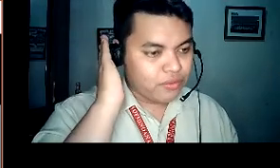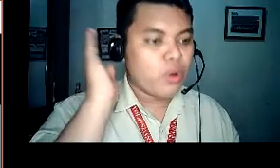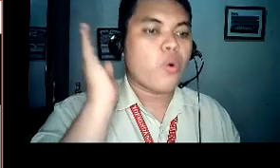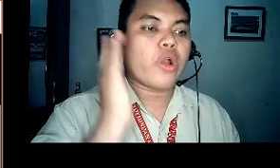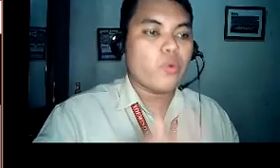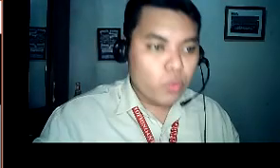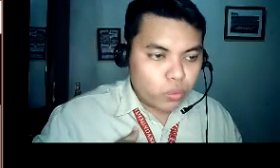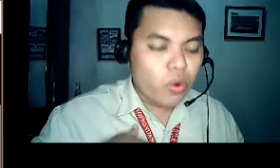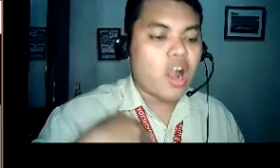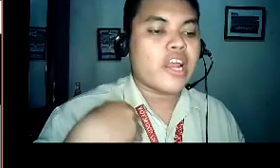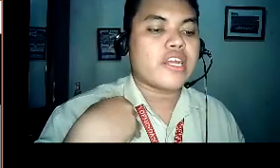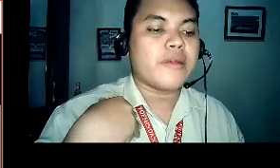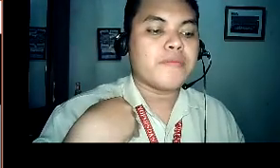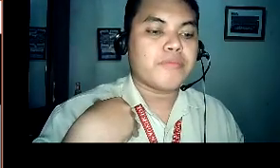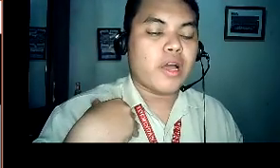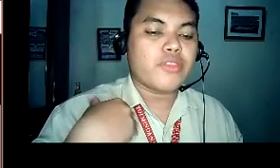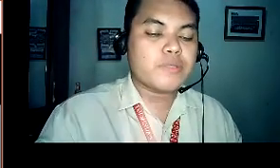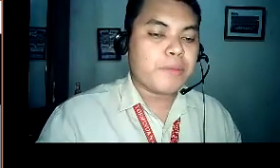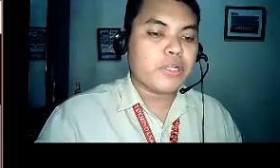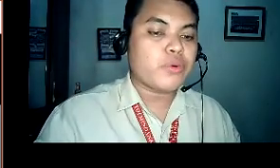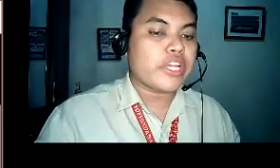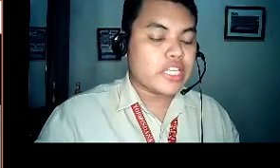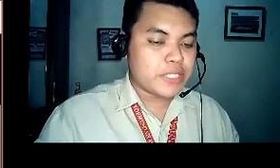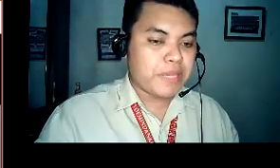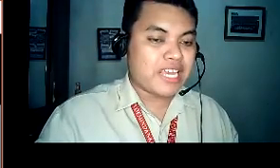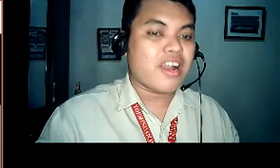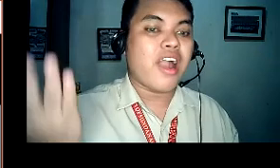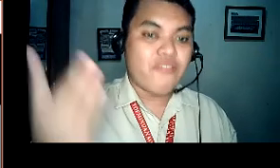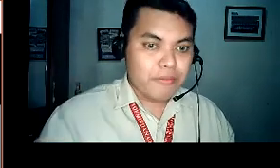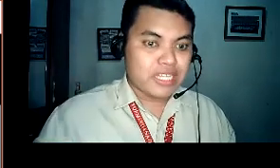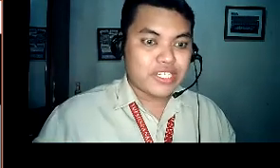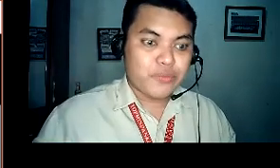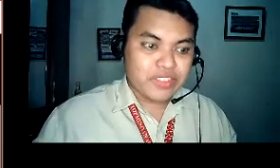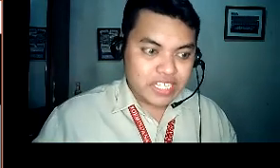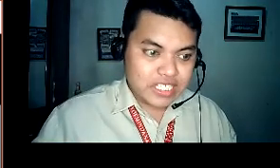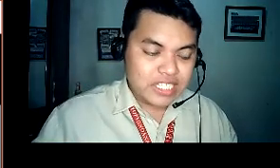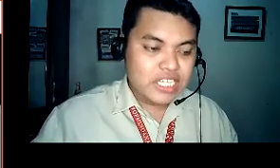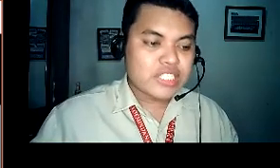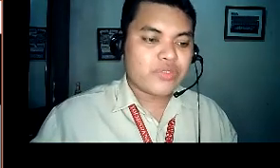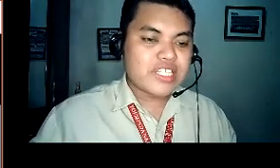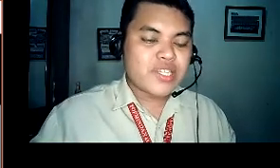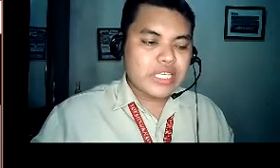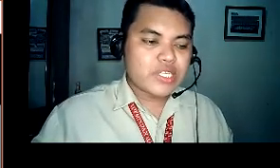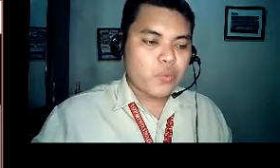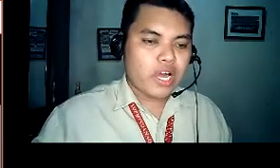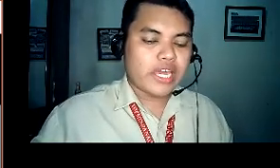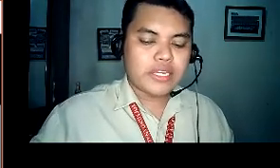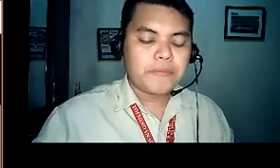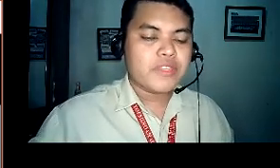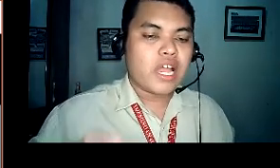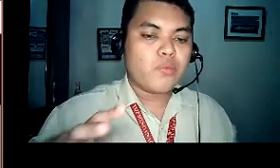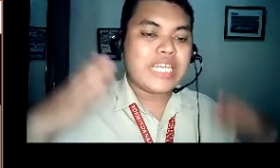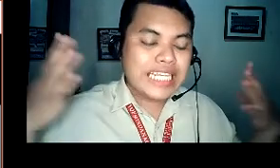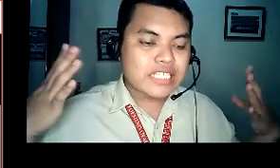deaf, who are those people who cannot speak are familiar with this. So that's the reason